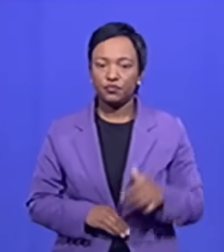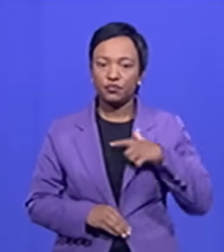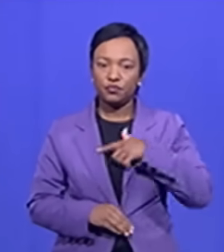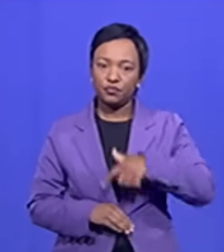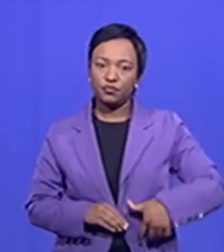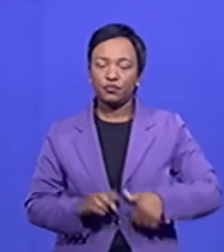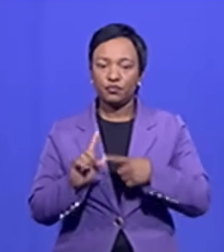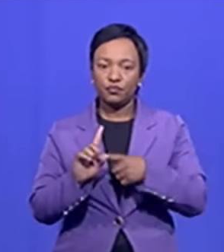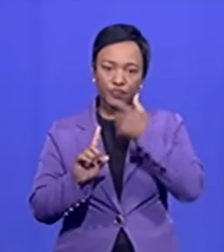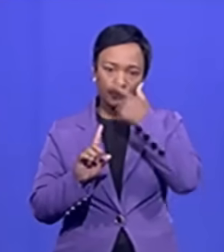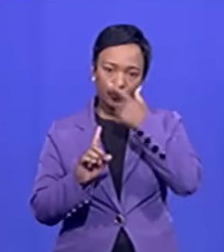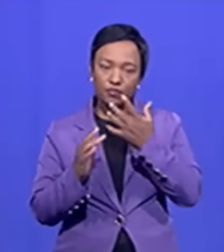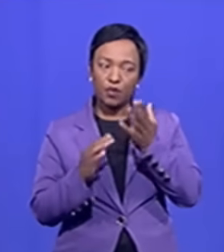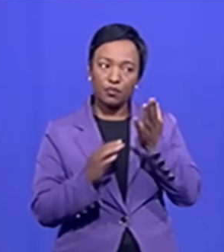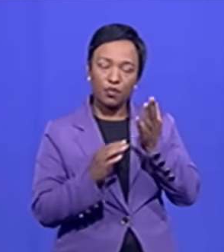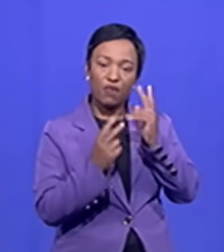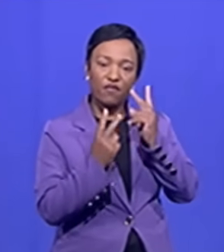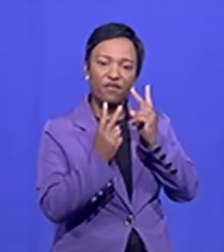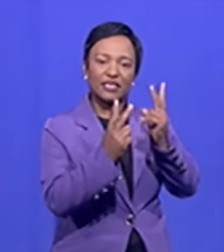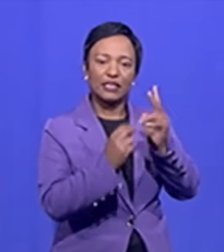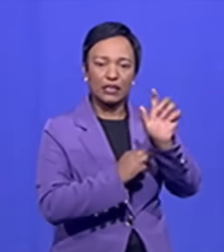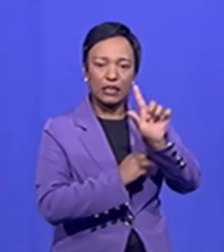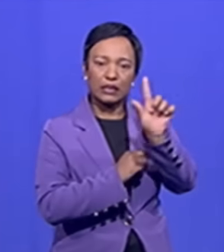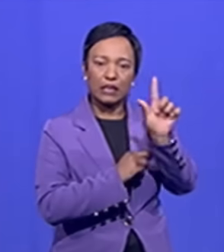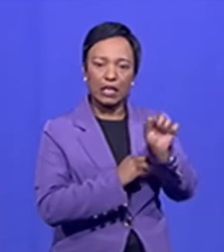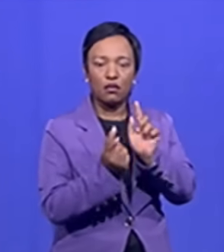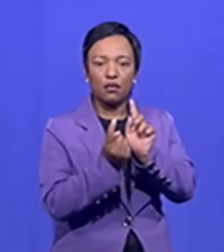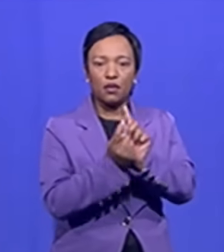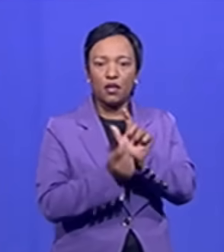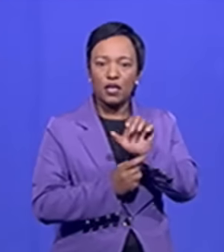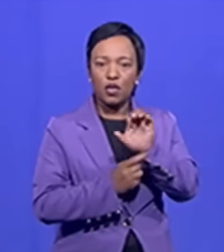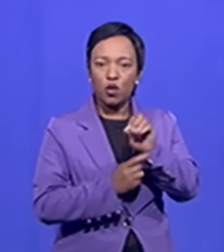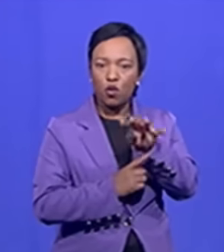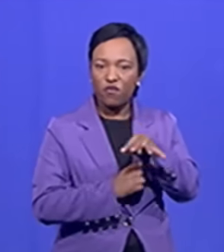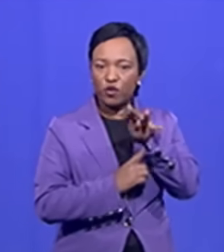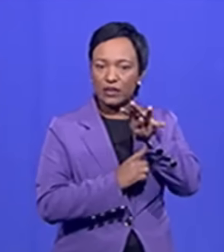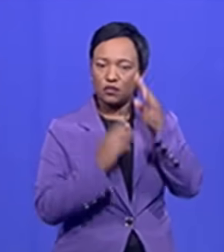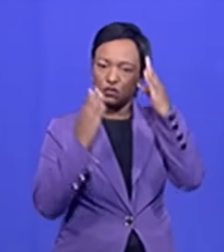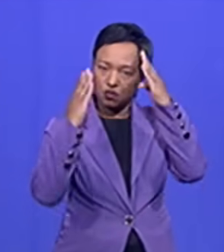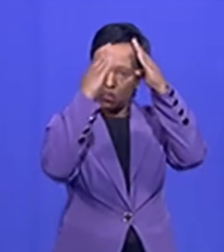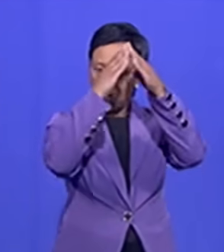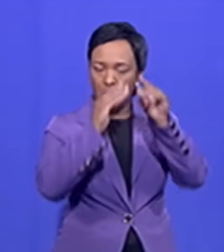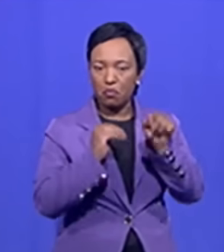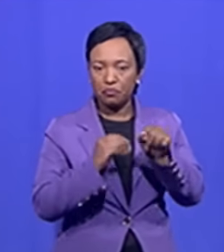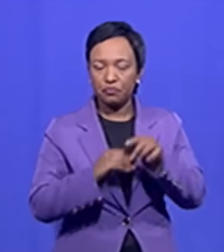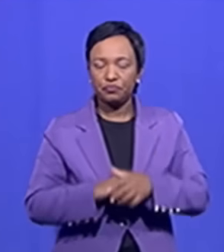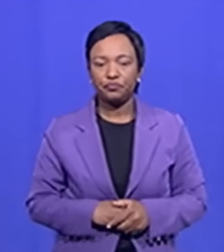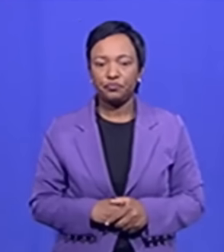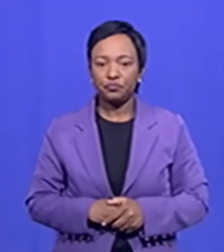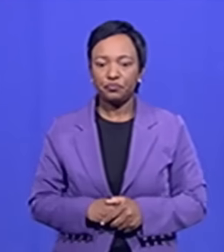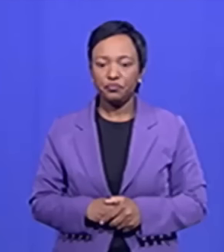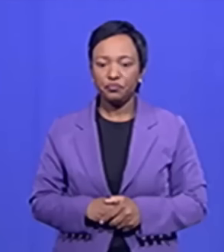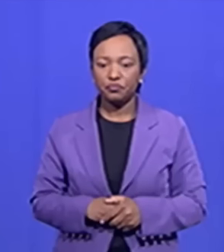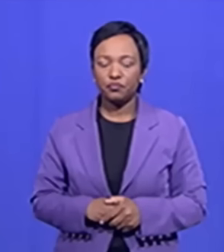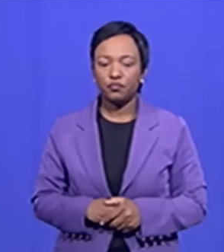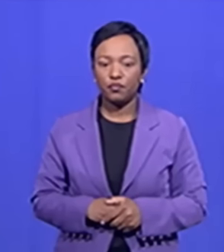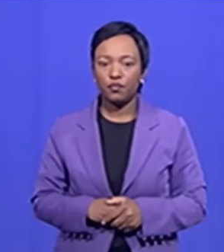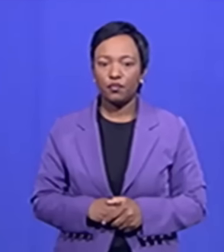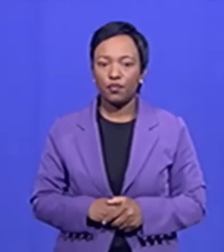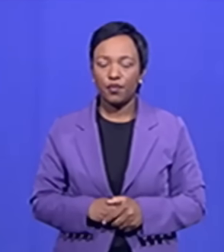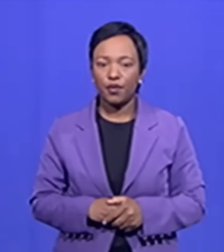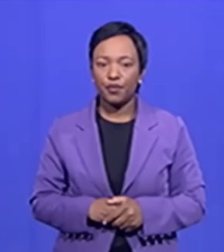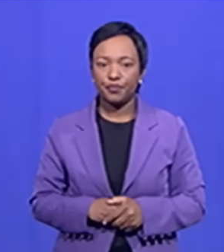Mopresidente Ramaphosa o le tona henya Italy mo a kopaneng le mopapa Leo wa boleshumele mitsumene. Playing with such composure, this could